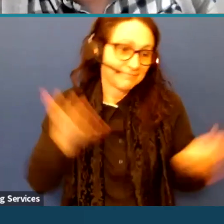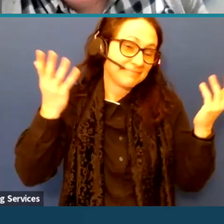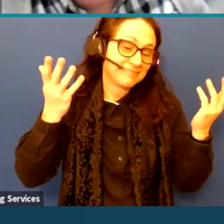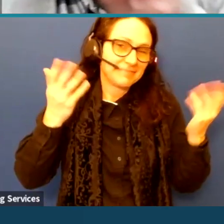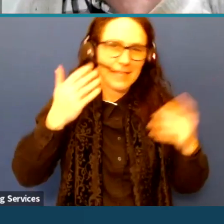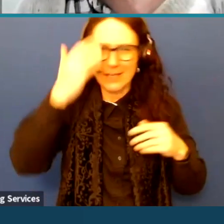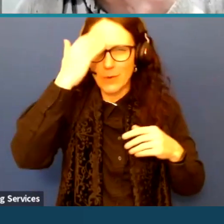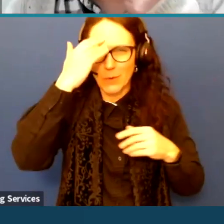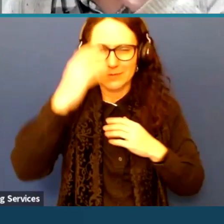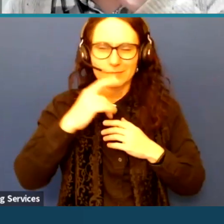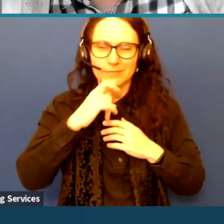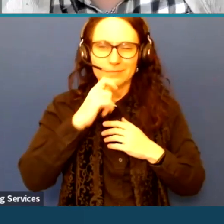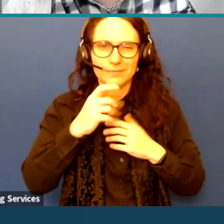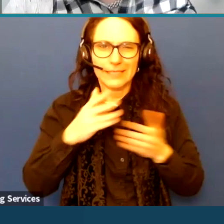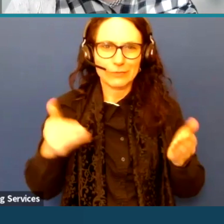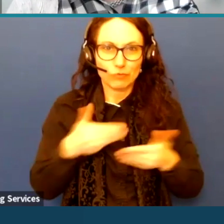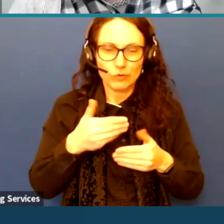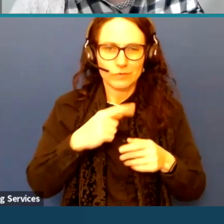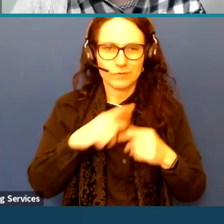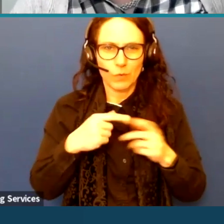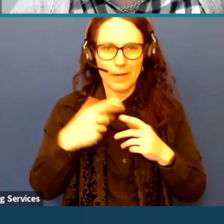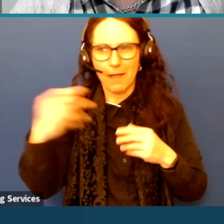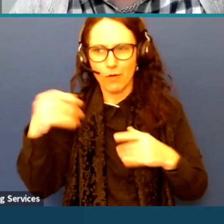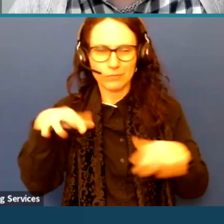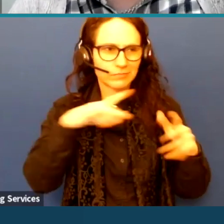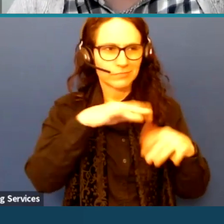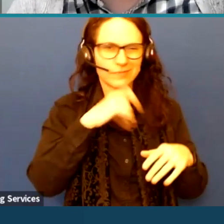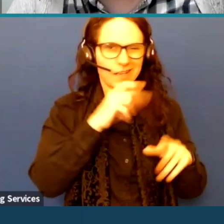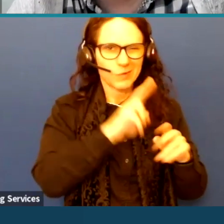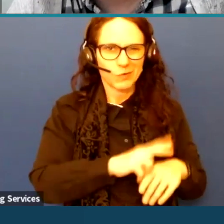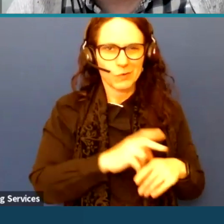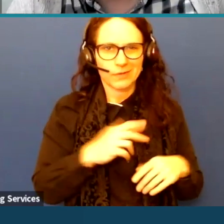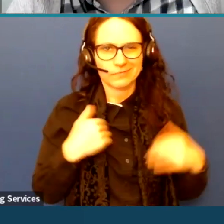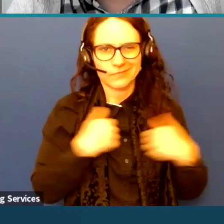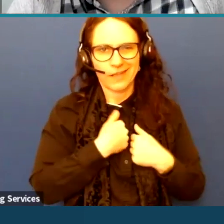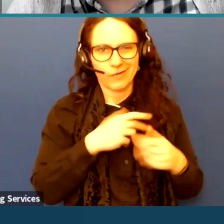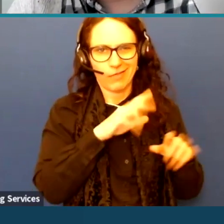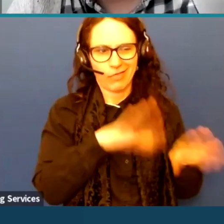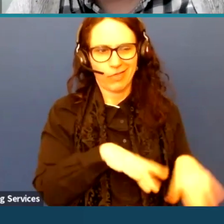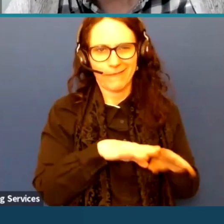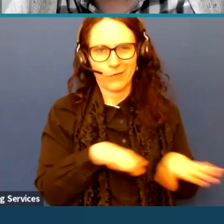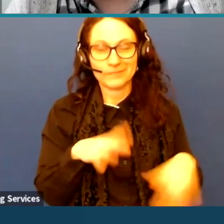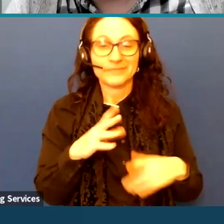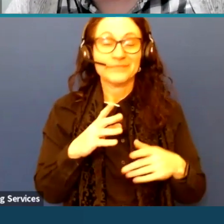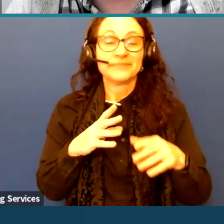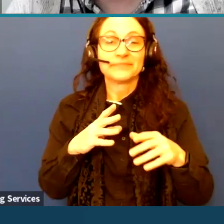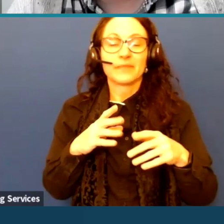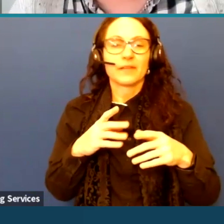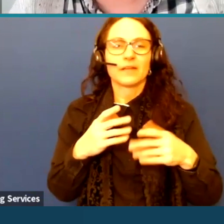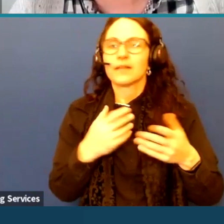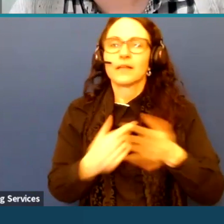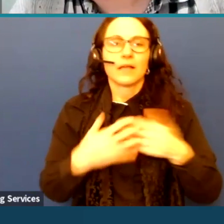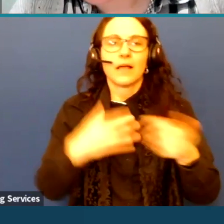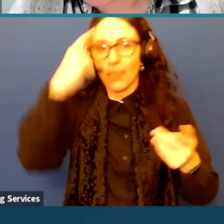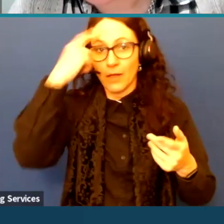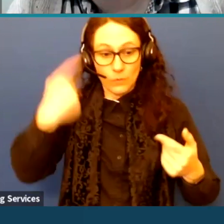not get introduced when I'm out and about, but I thought because we are on Zoom, I would